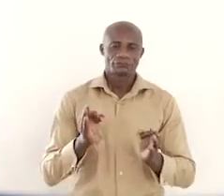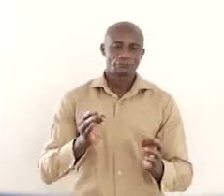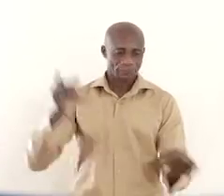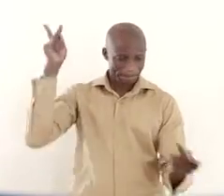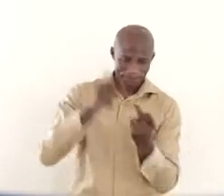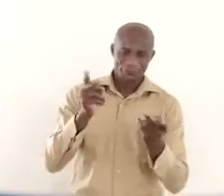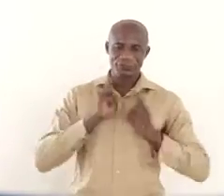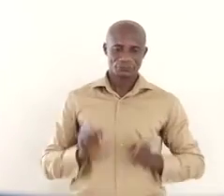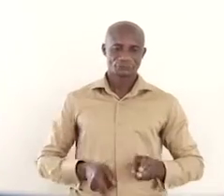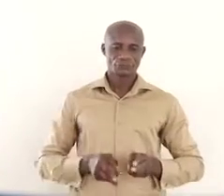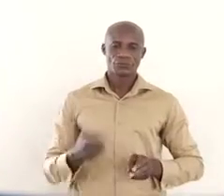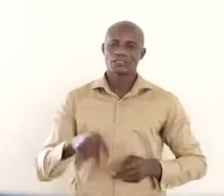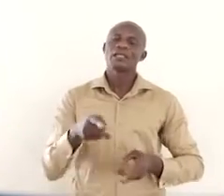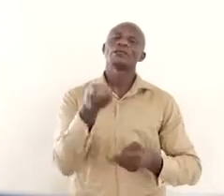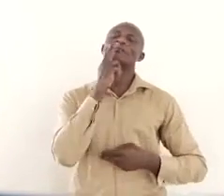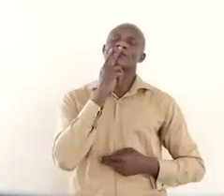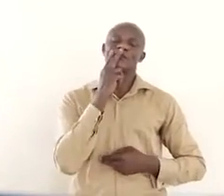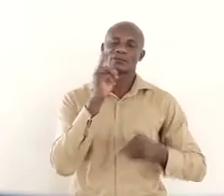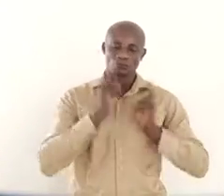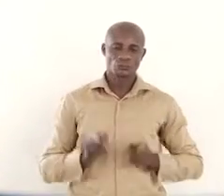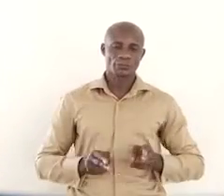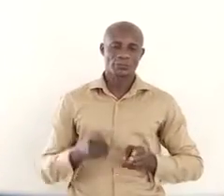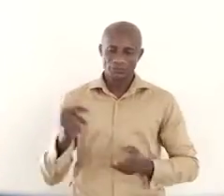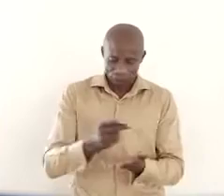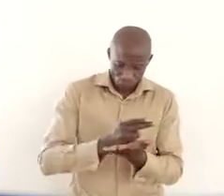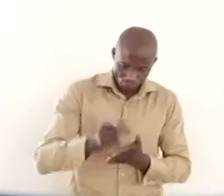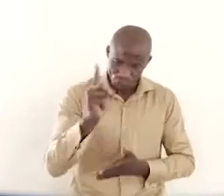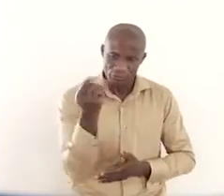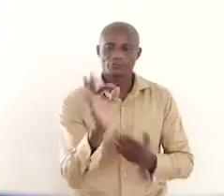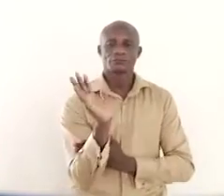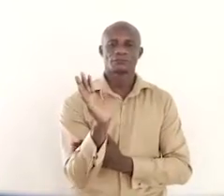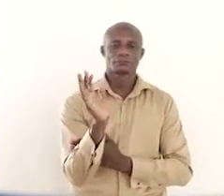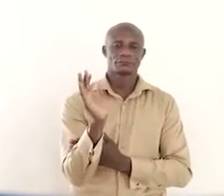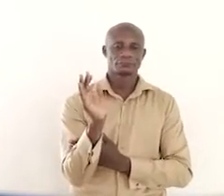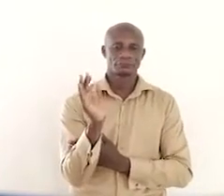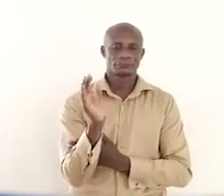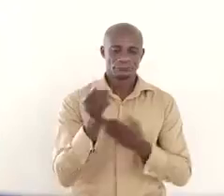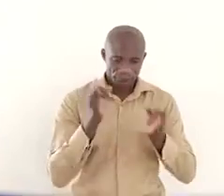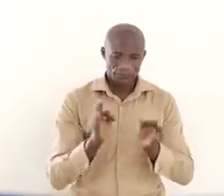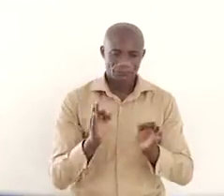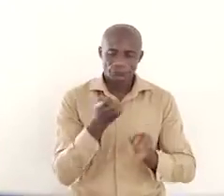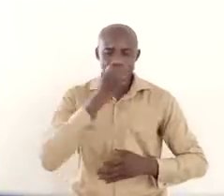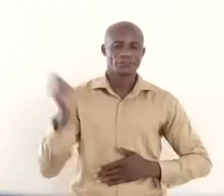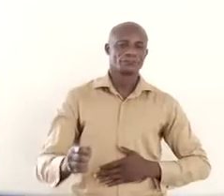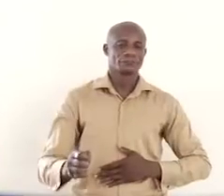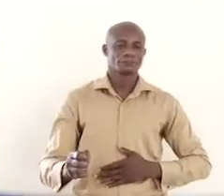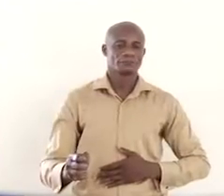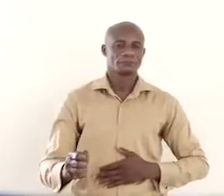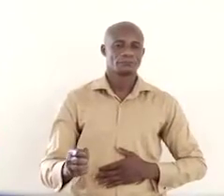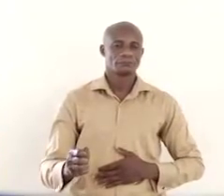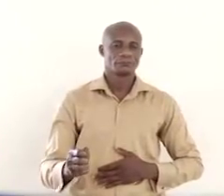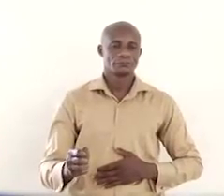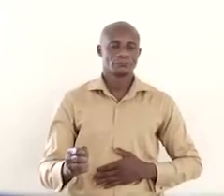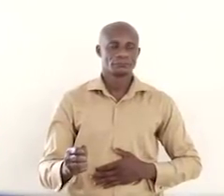human being, the innocent human being, the Holy One of God, if